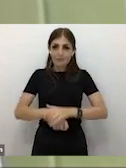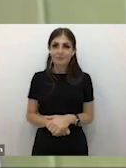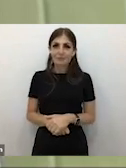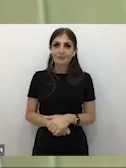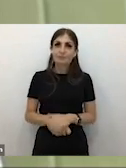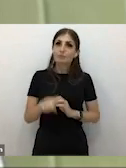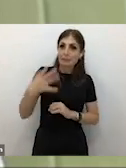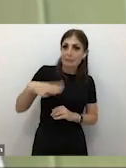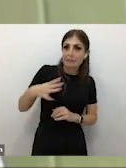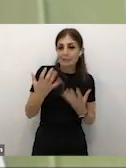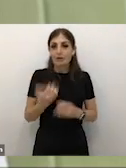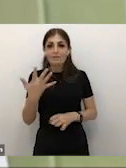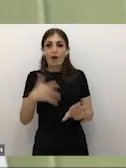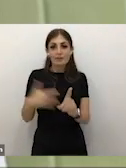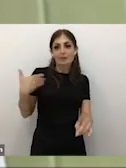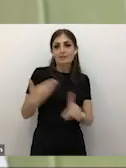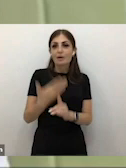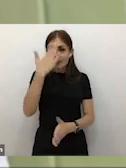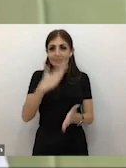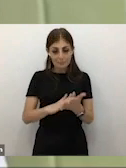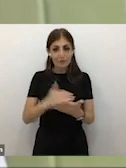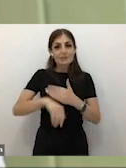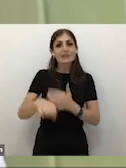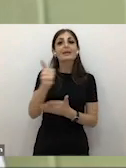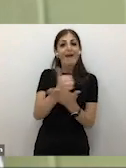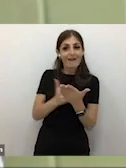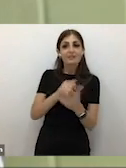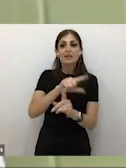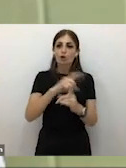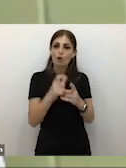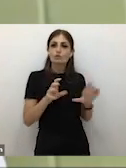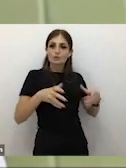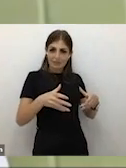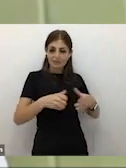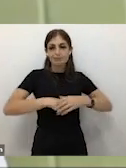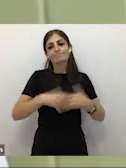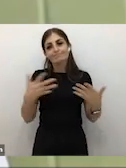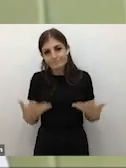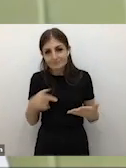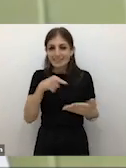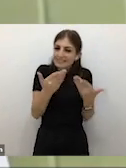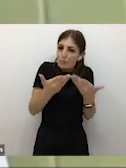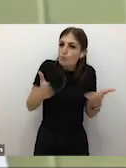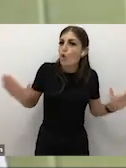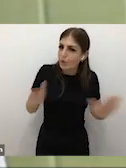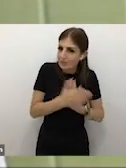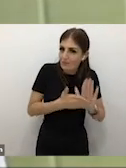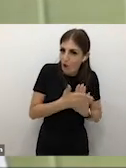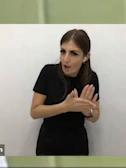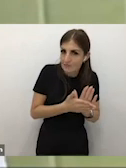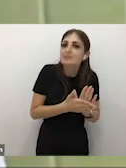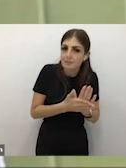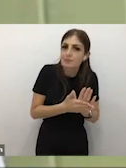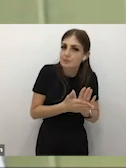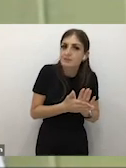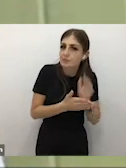You need to have 5 years of experience in the arts and cultural sector. Again, this is really broadly defined. You don't need to